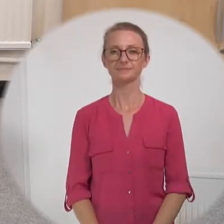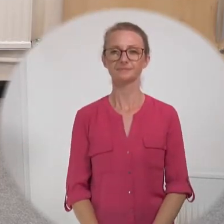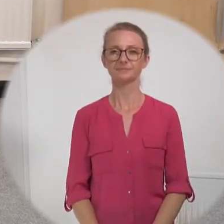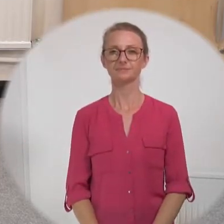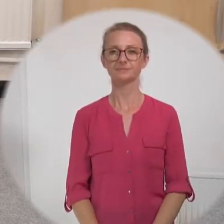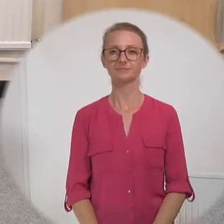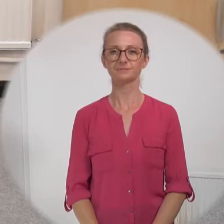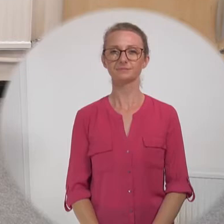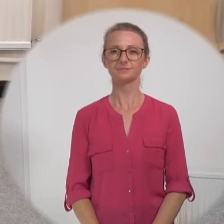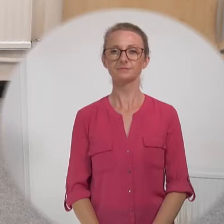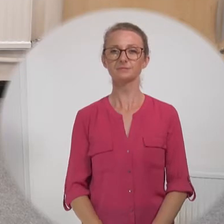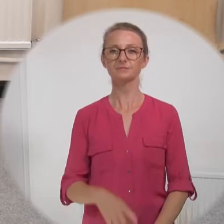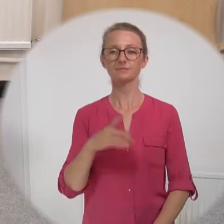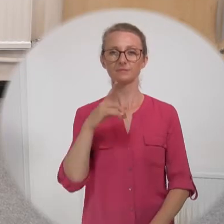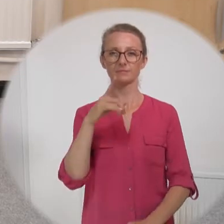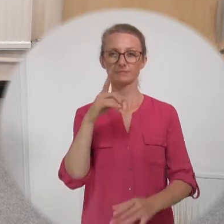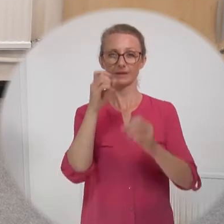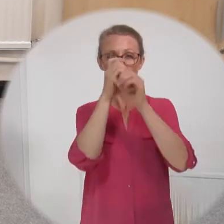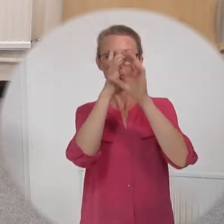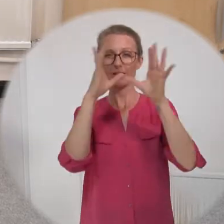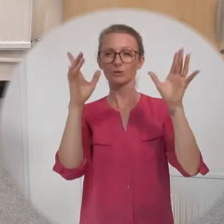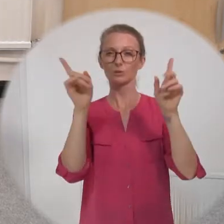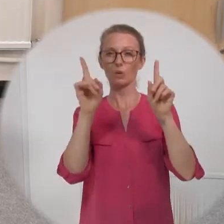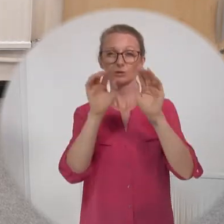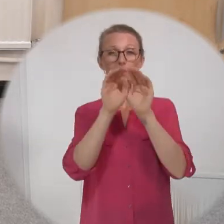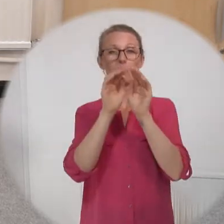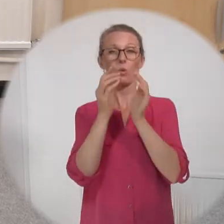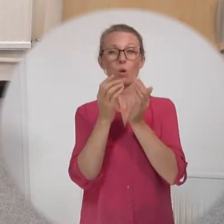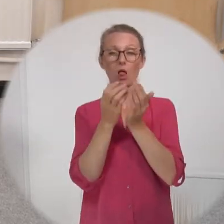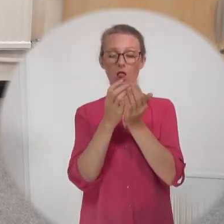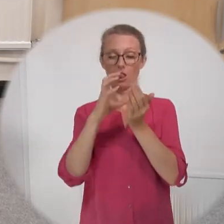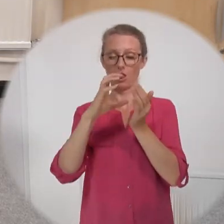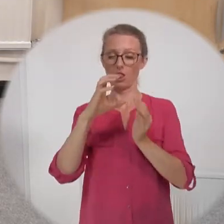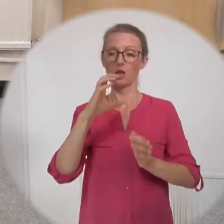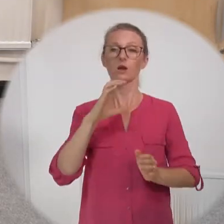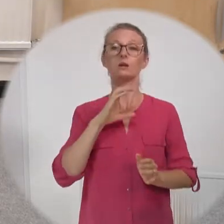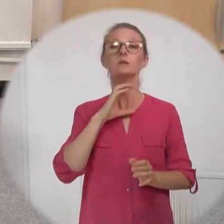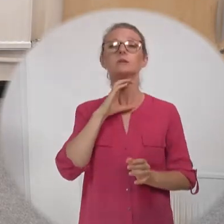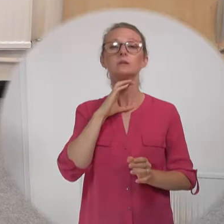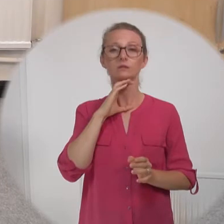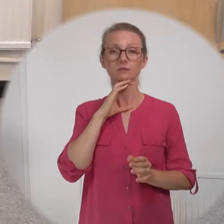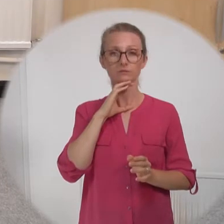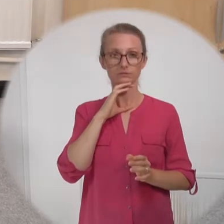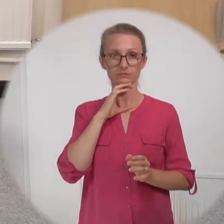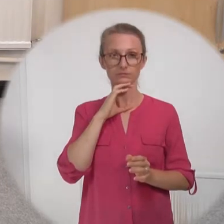Rest your chin on an imaginary tennis ball so that you're slightly looking down.